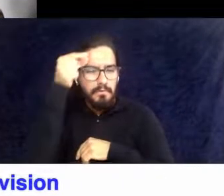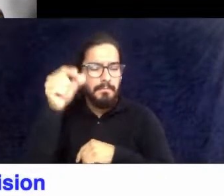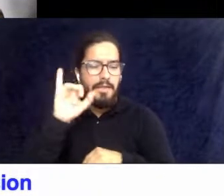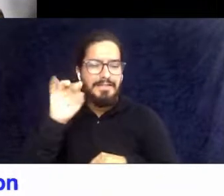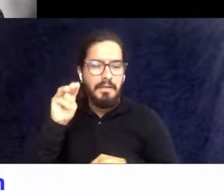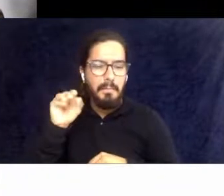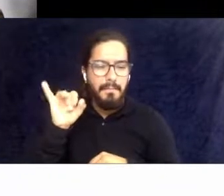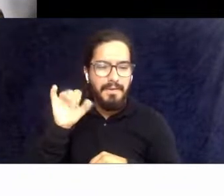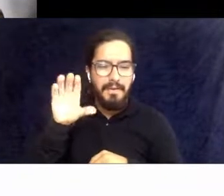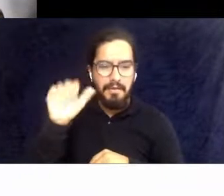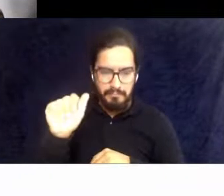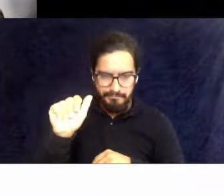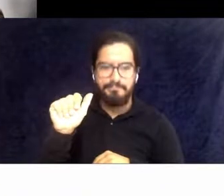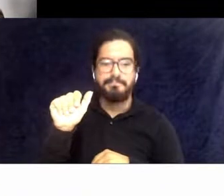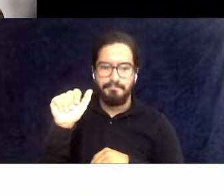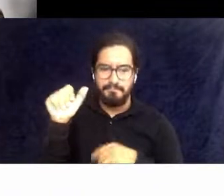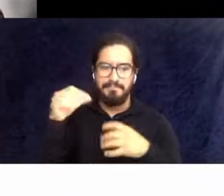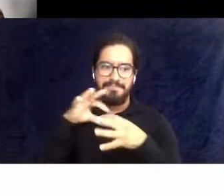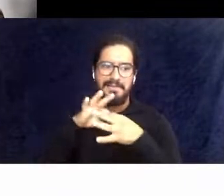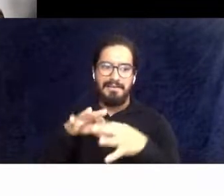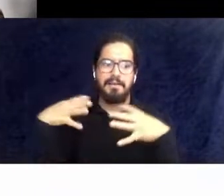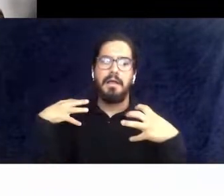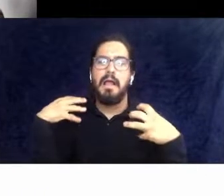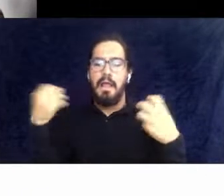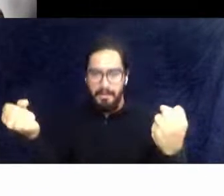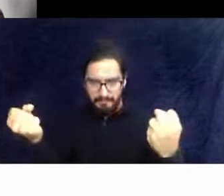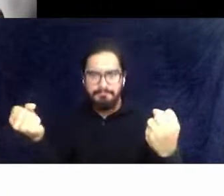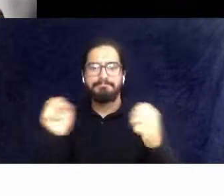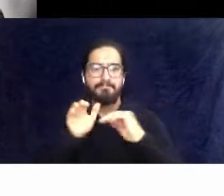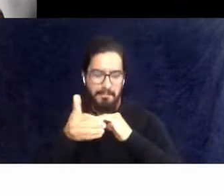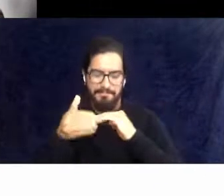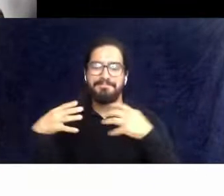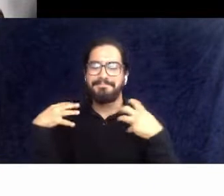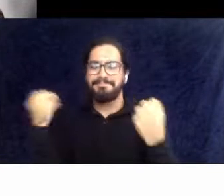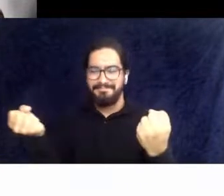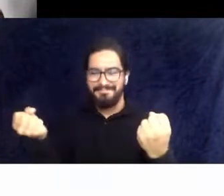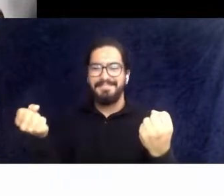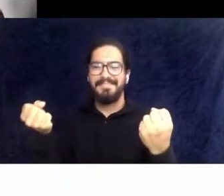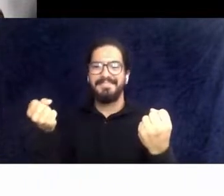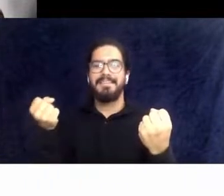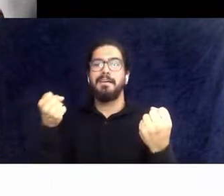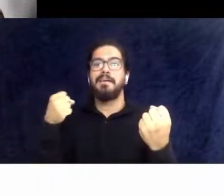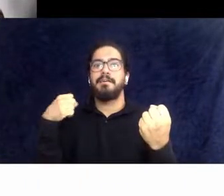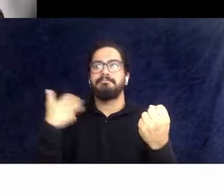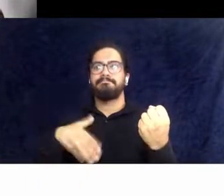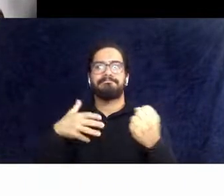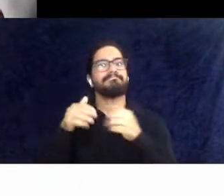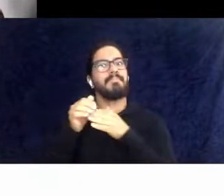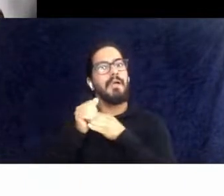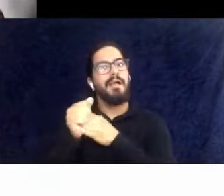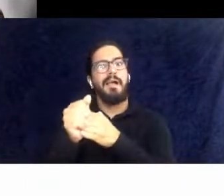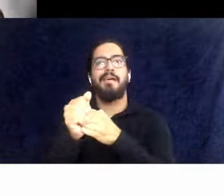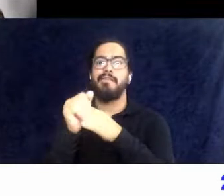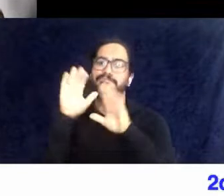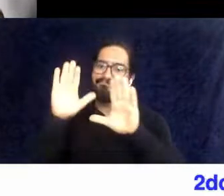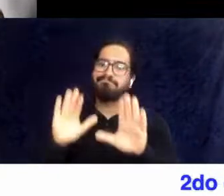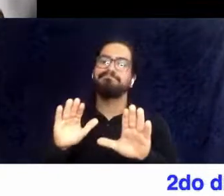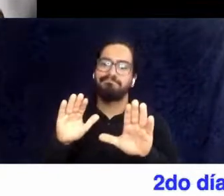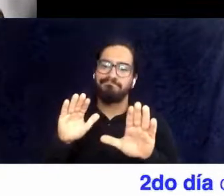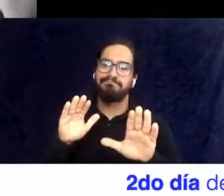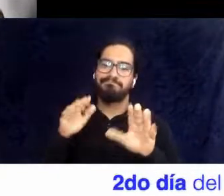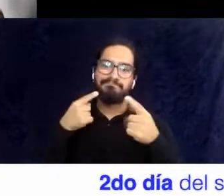health matters, resulting in successful guidance for the health sector's assessment